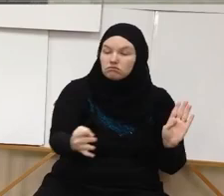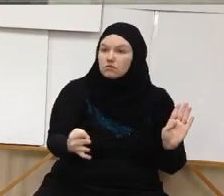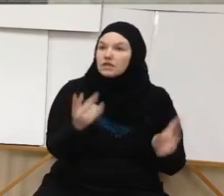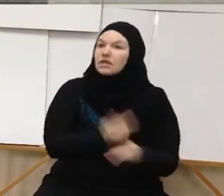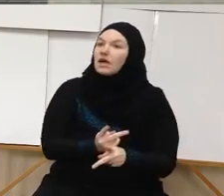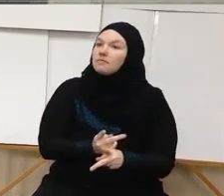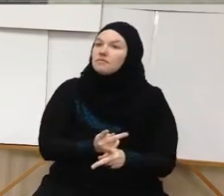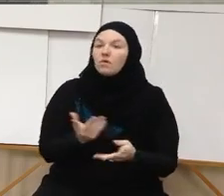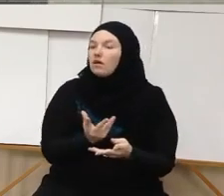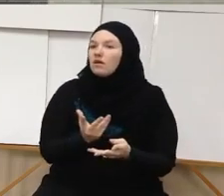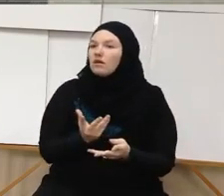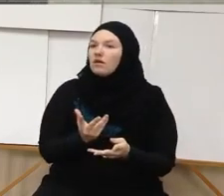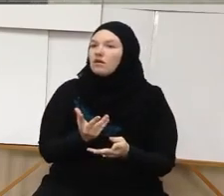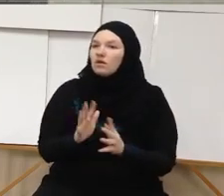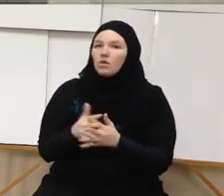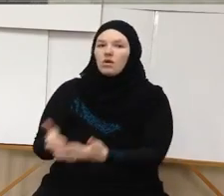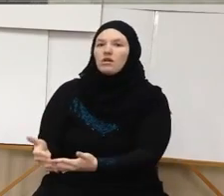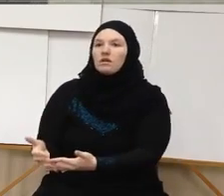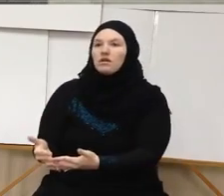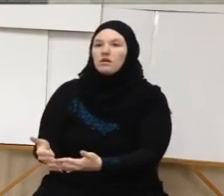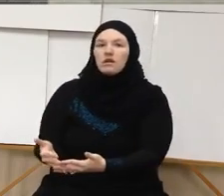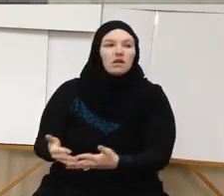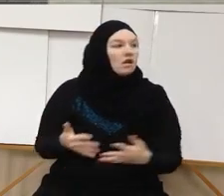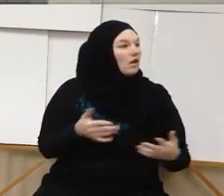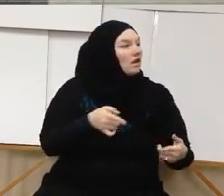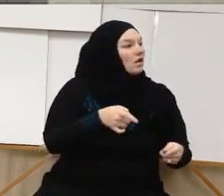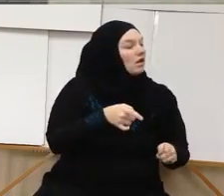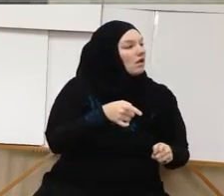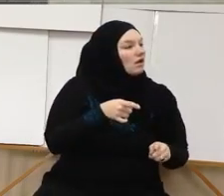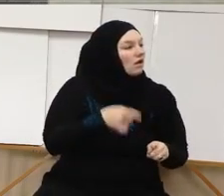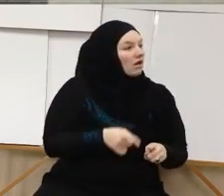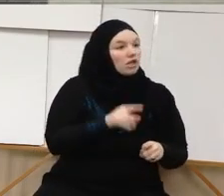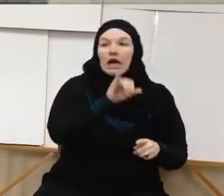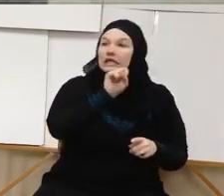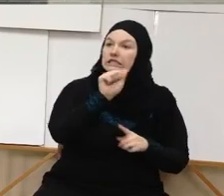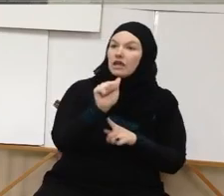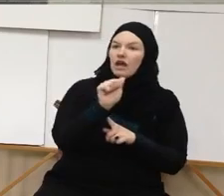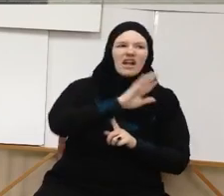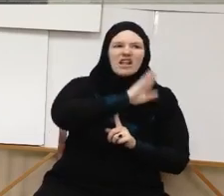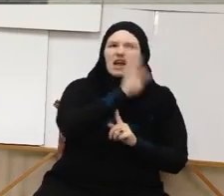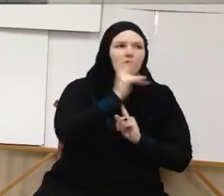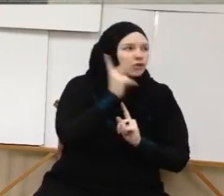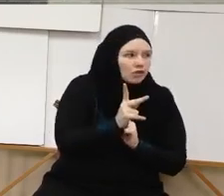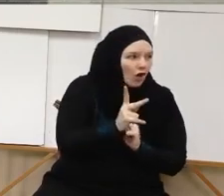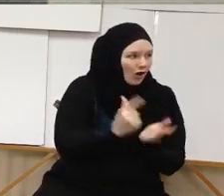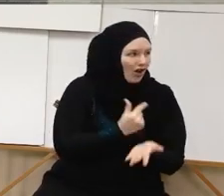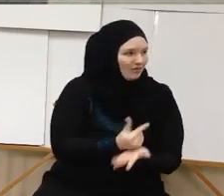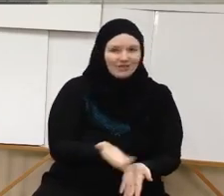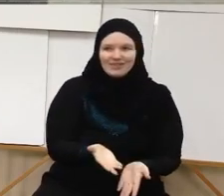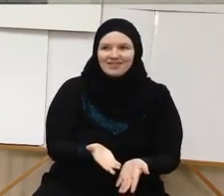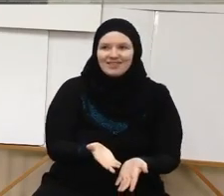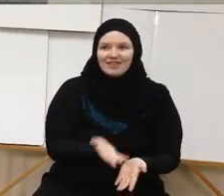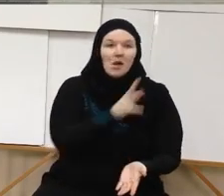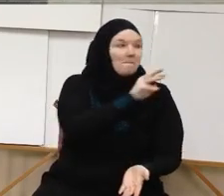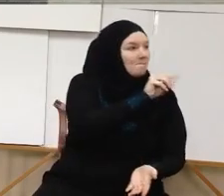Jesus, alayhi salam, never saw the gospel as we see it today. He never saw it. Moses never knew